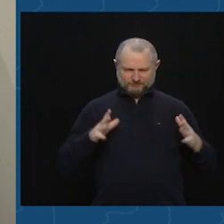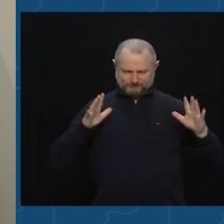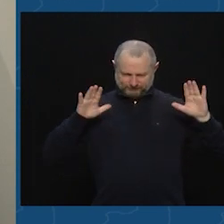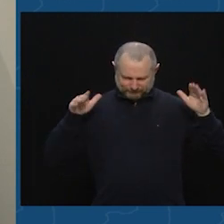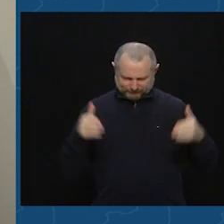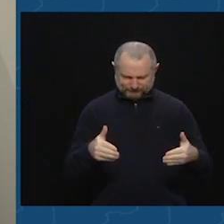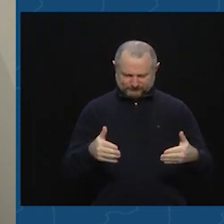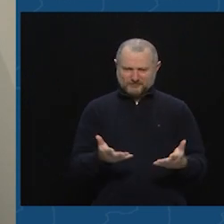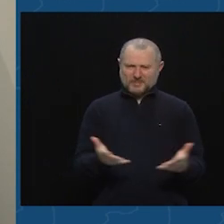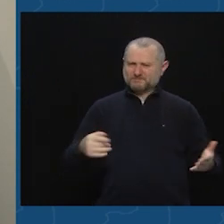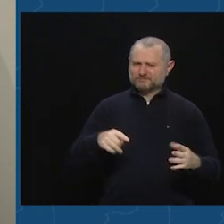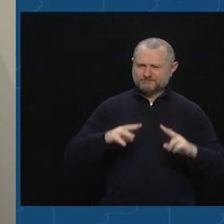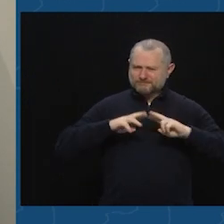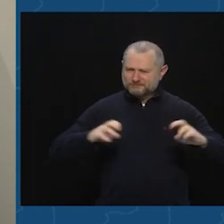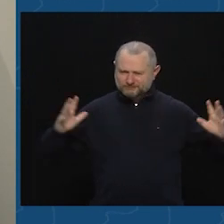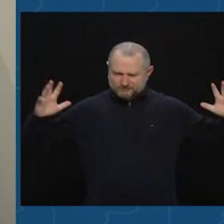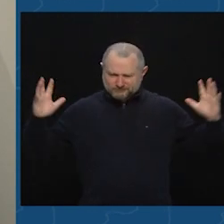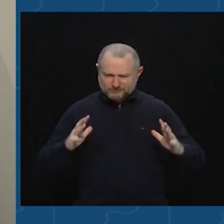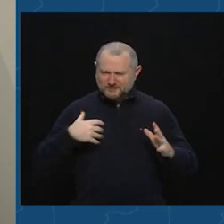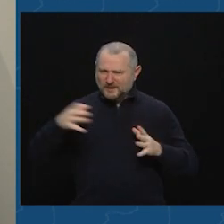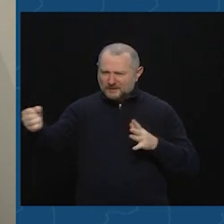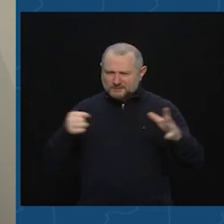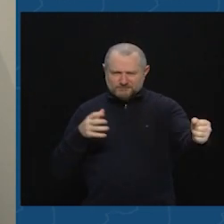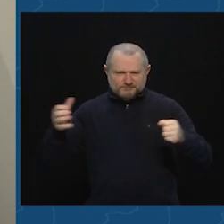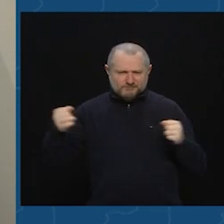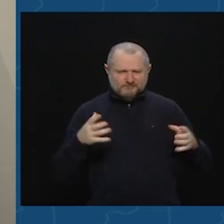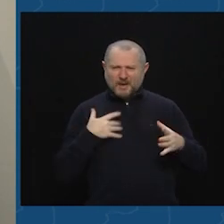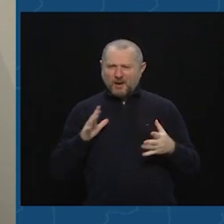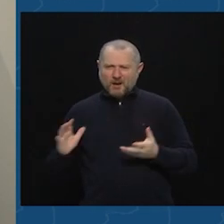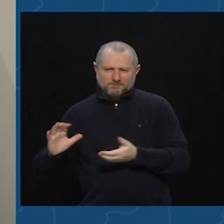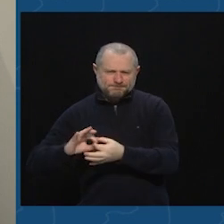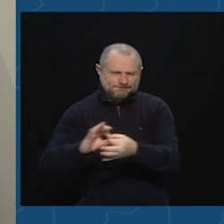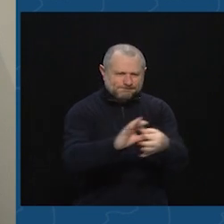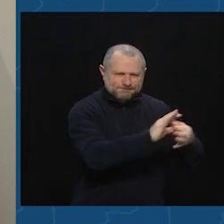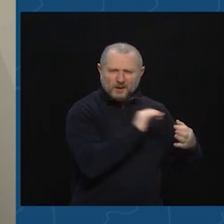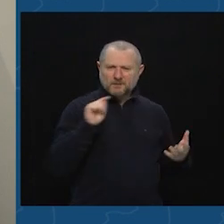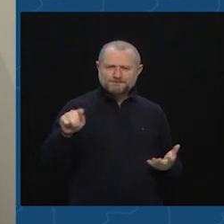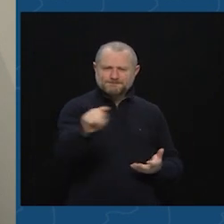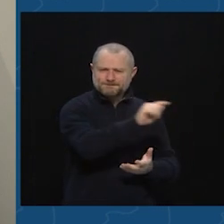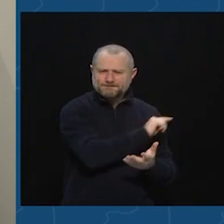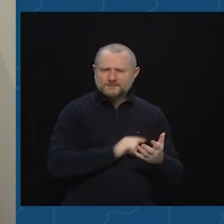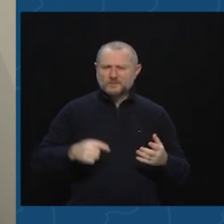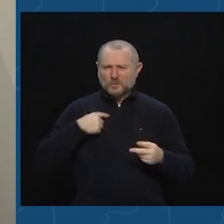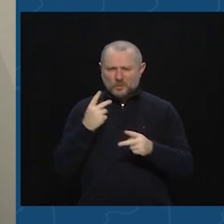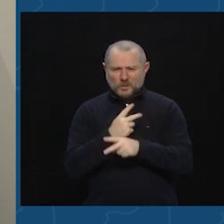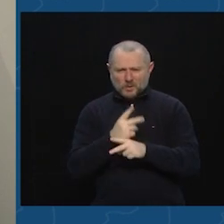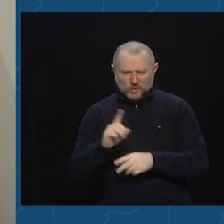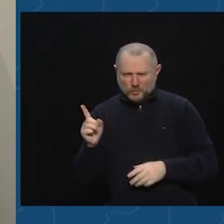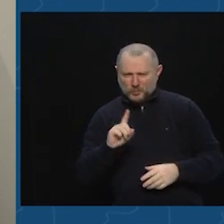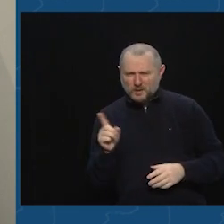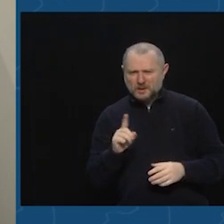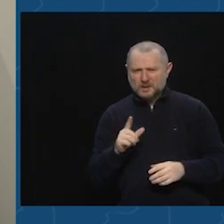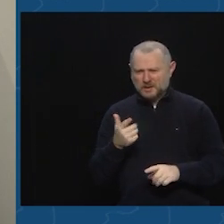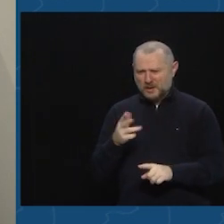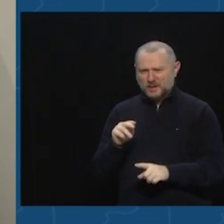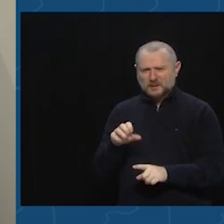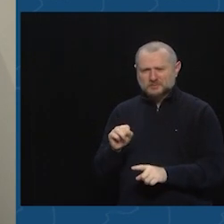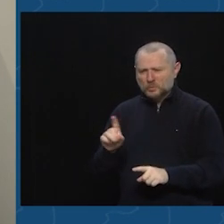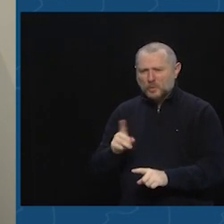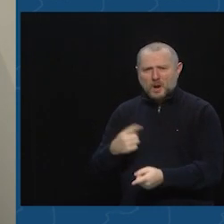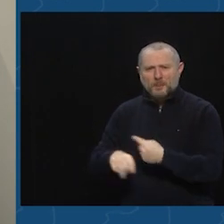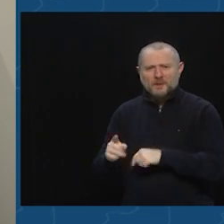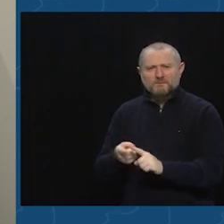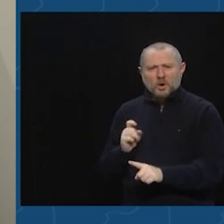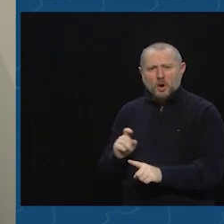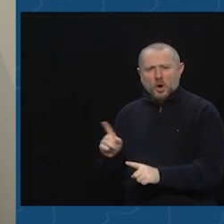York, which is exceptional, but also saying, where are these guns coming from? They're not originating here in the state